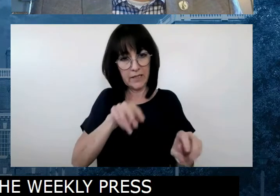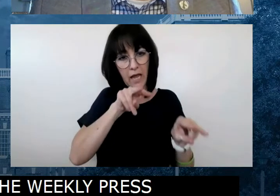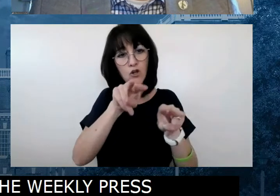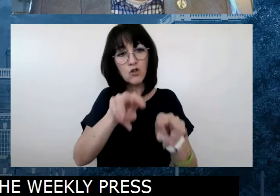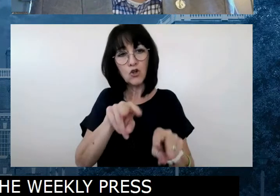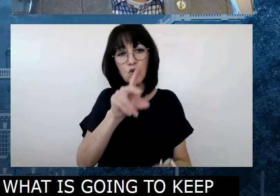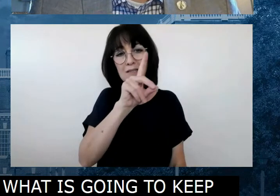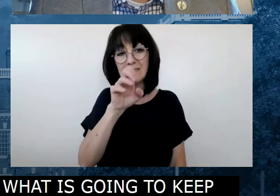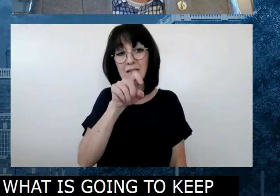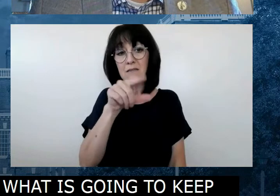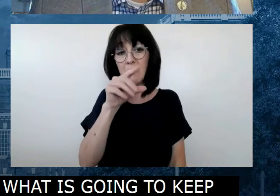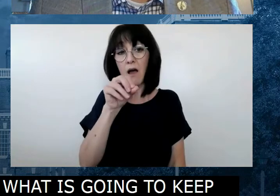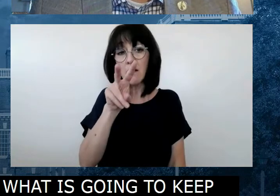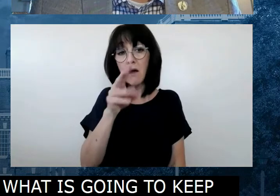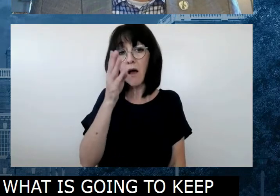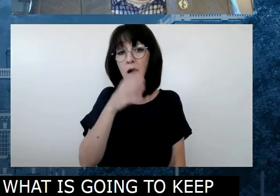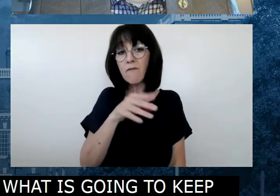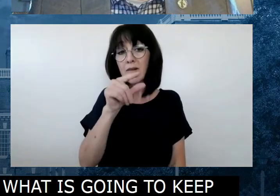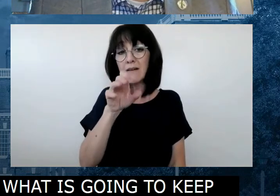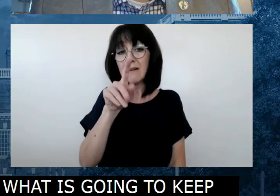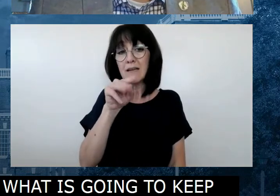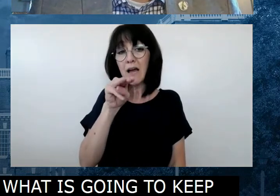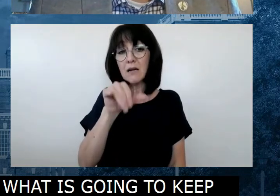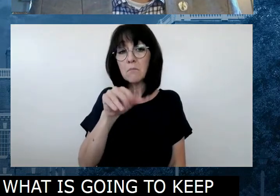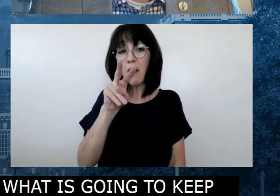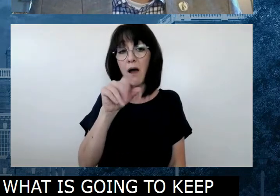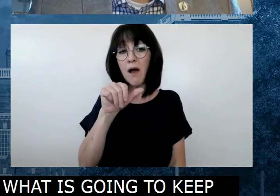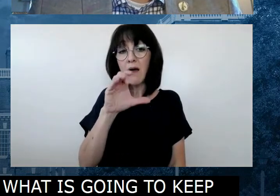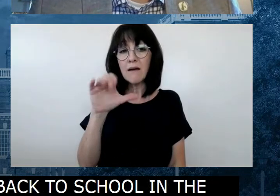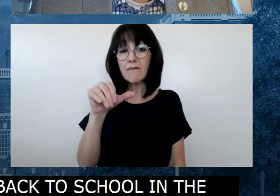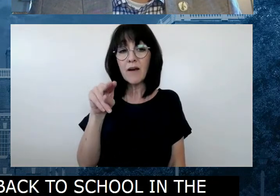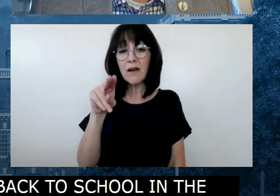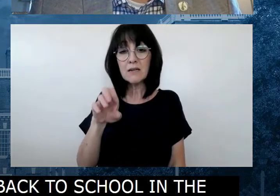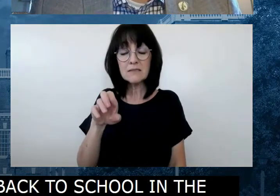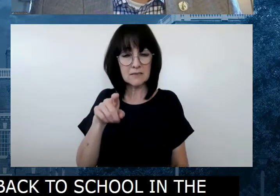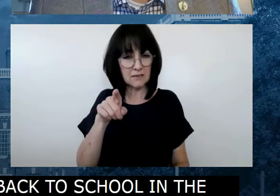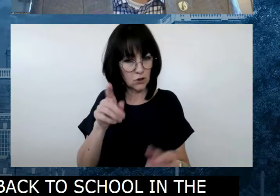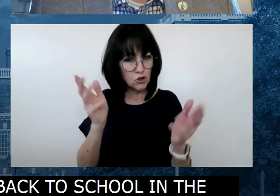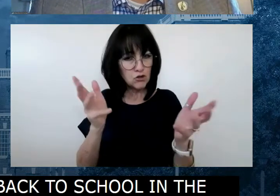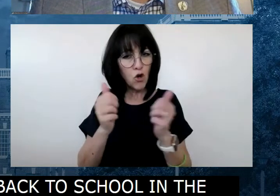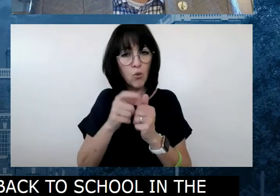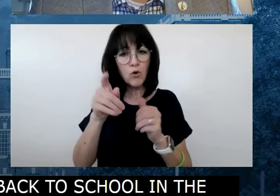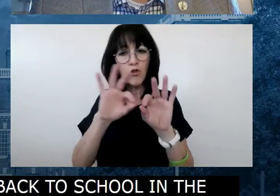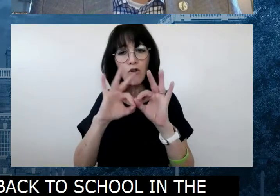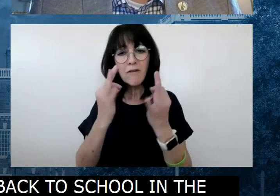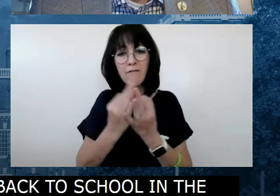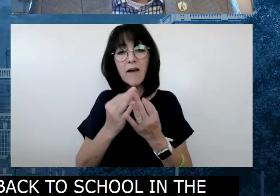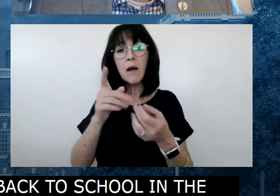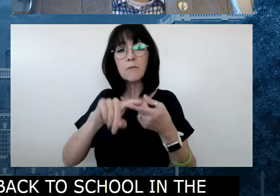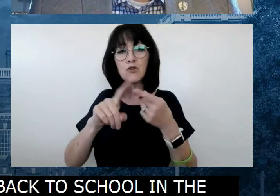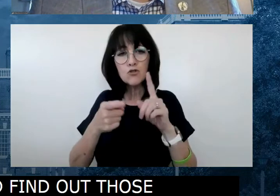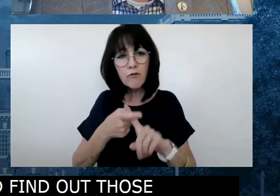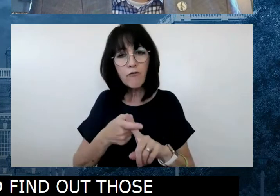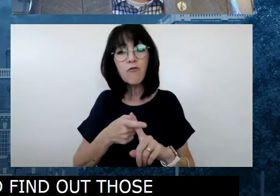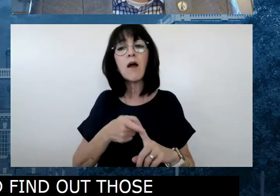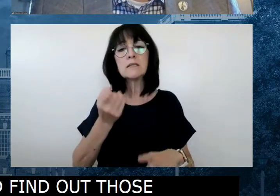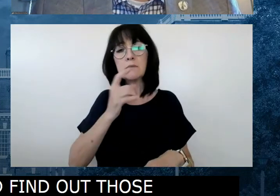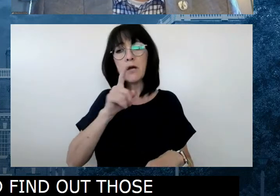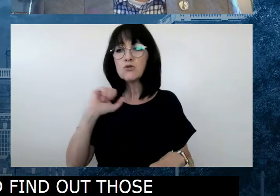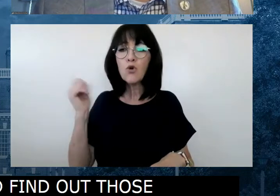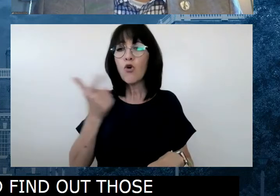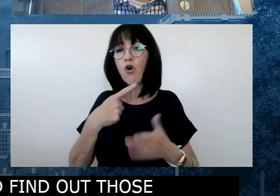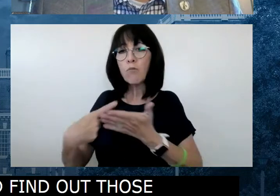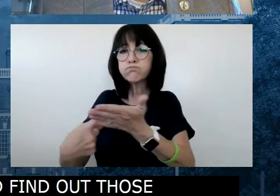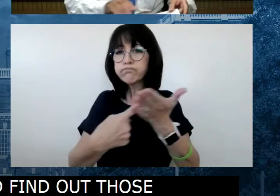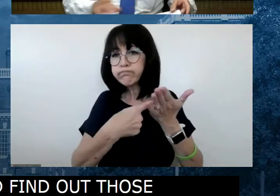de.gov/getmyvaccine and find out where those locations are in your community. Help talk to your your family and friends and point them there as well. So with that, Governor, back to